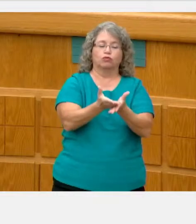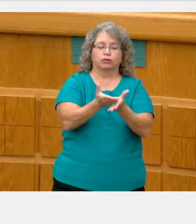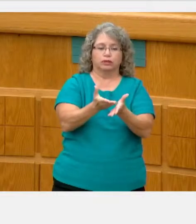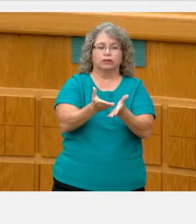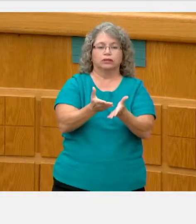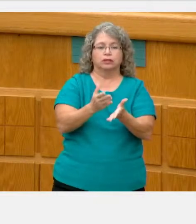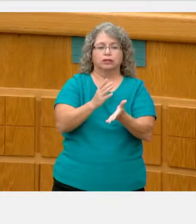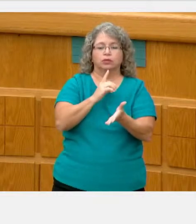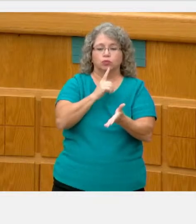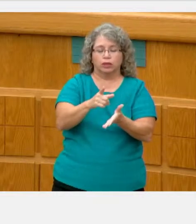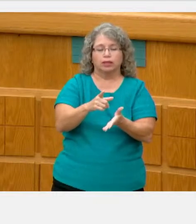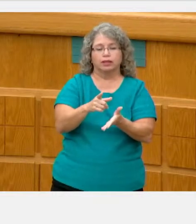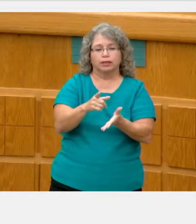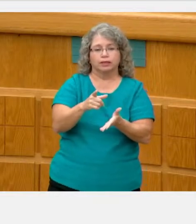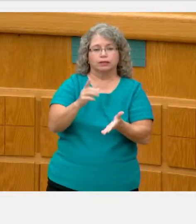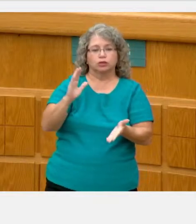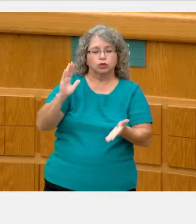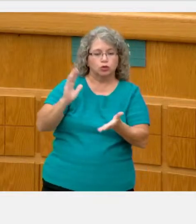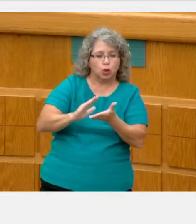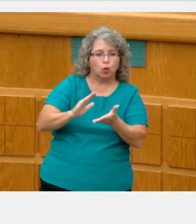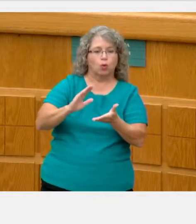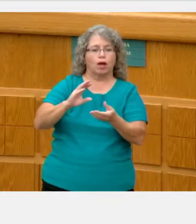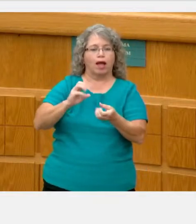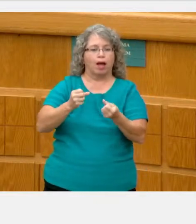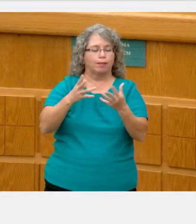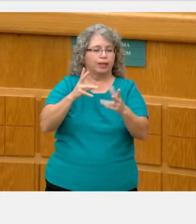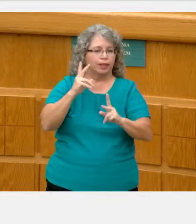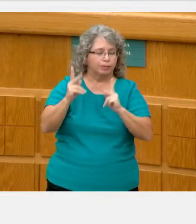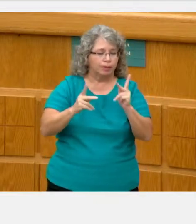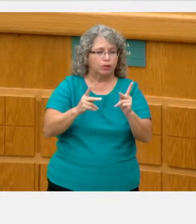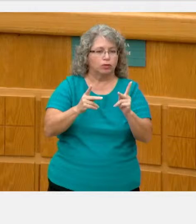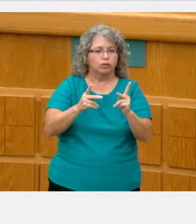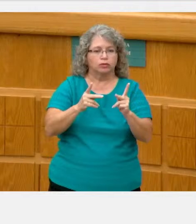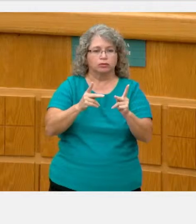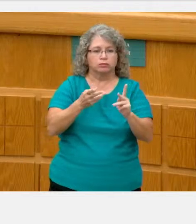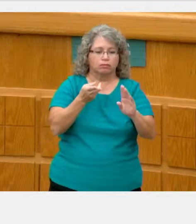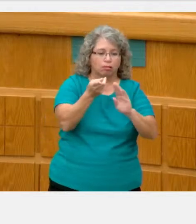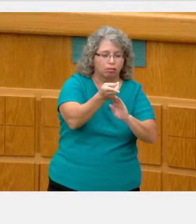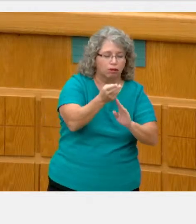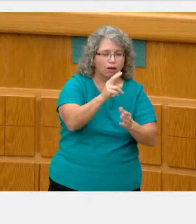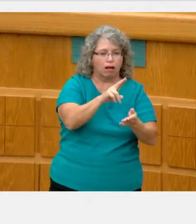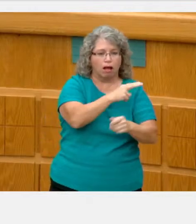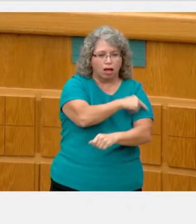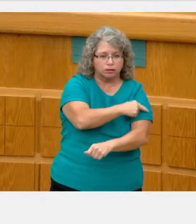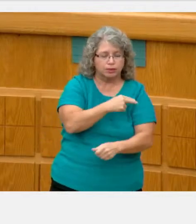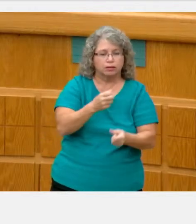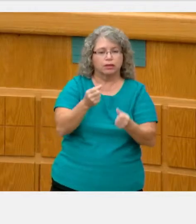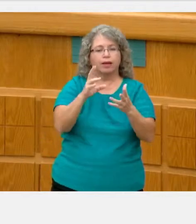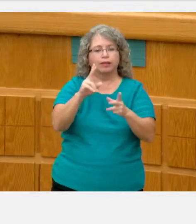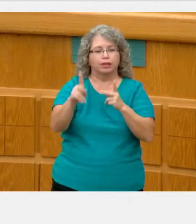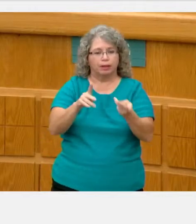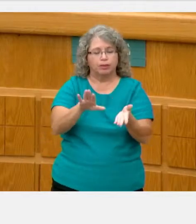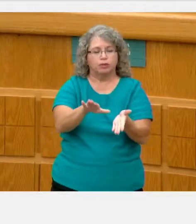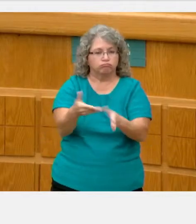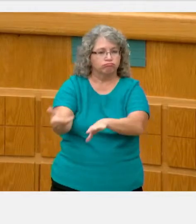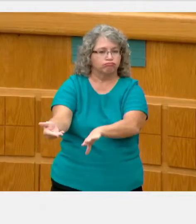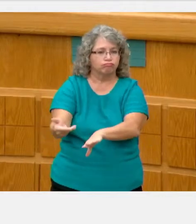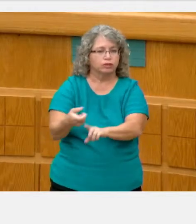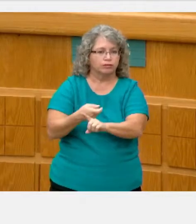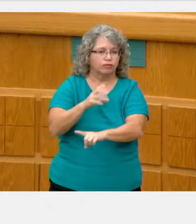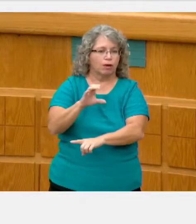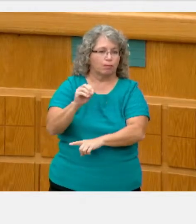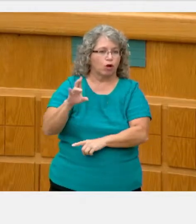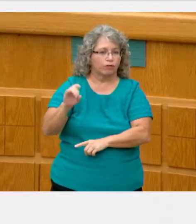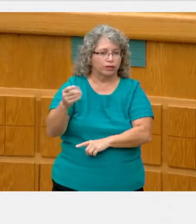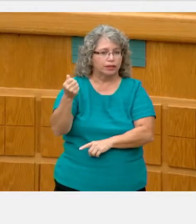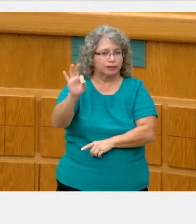people are getting sick, how many people are getting hospitalized, and how many people are succumbing to the deaths, succumbing to COVID-19.